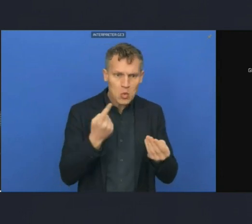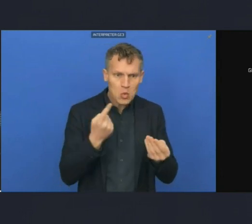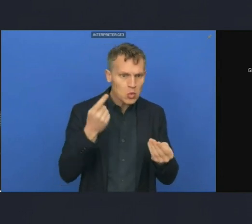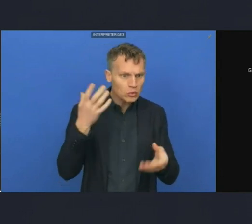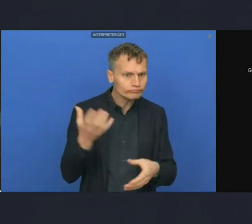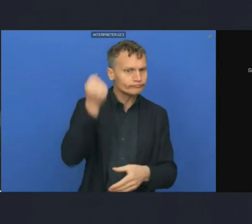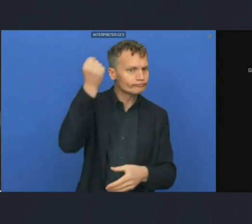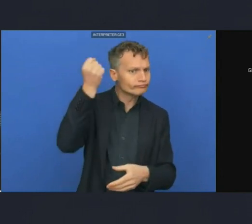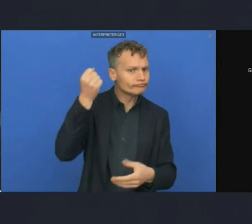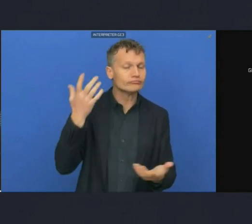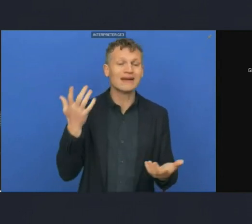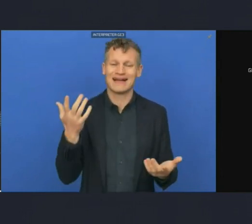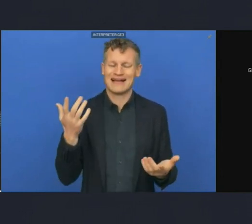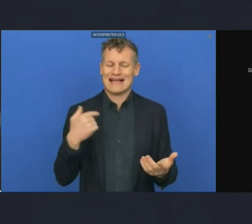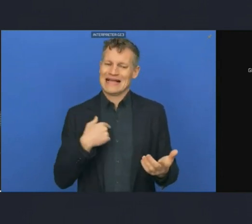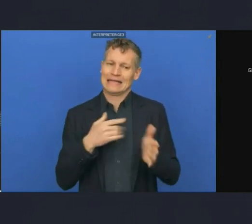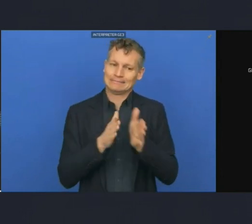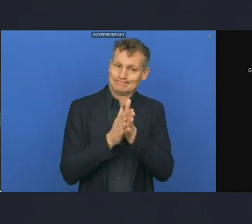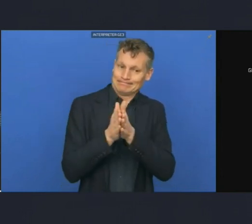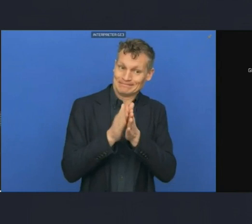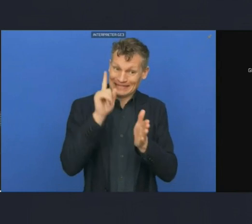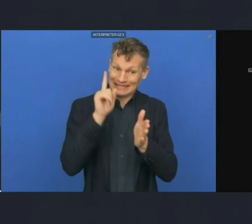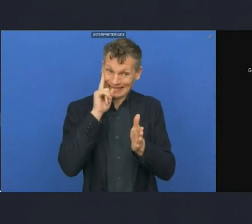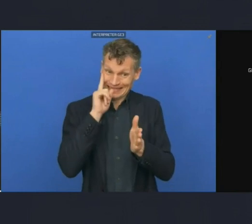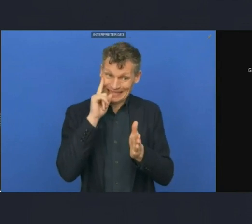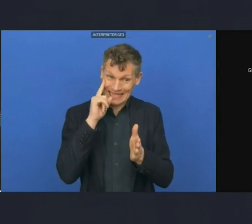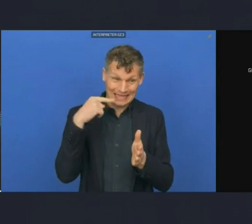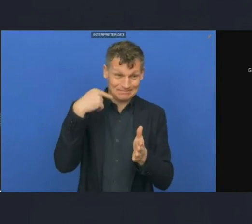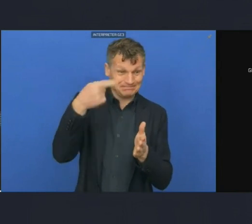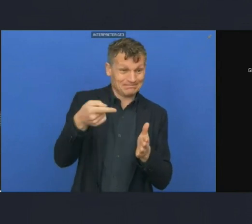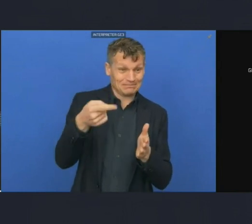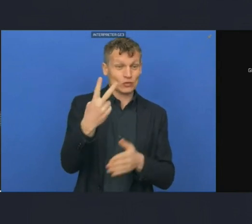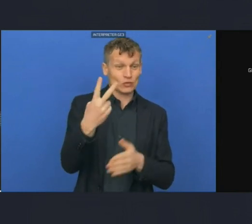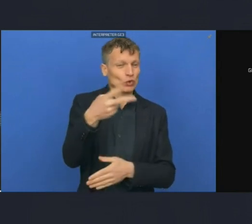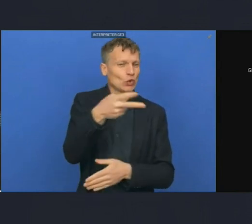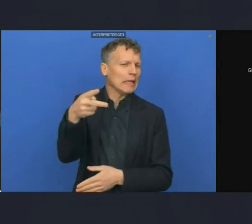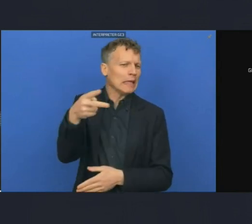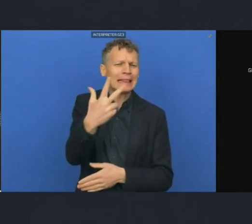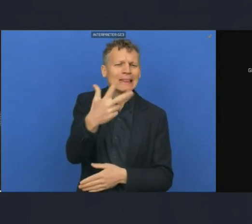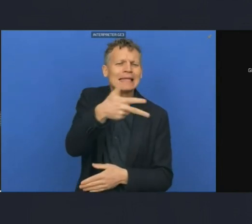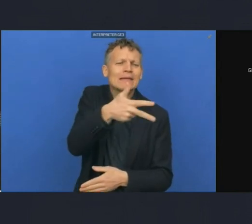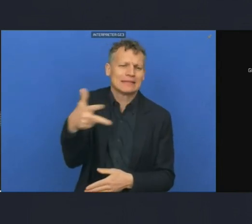result should be published in the coming 2-3 weeks, let's say.